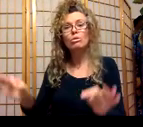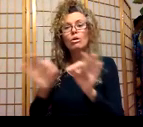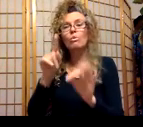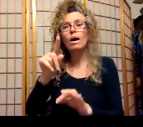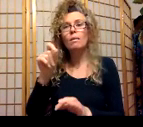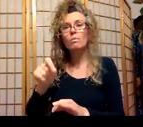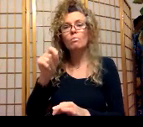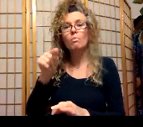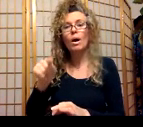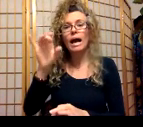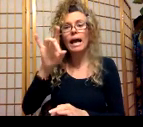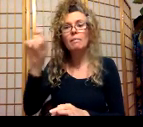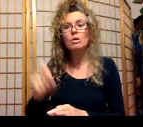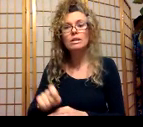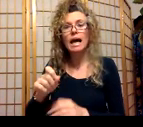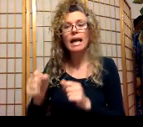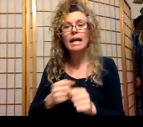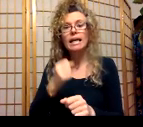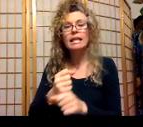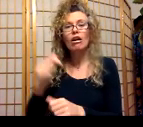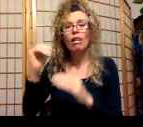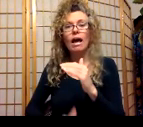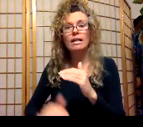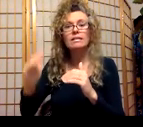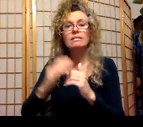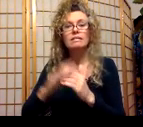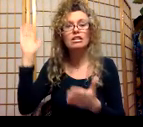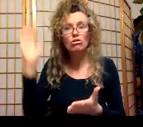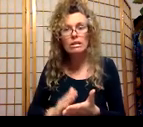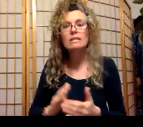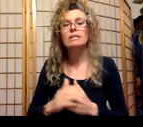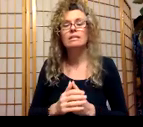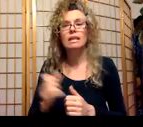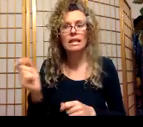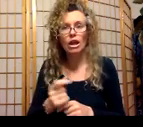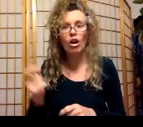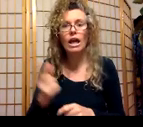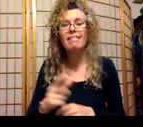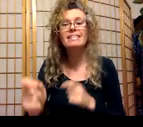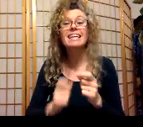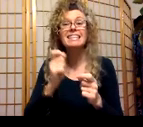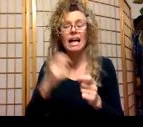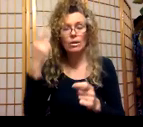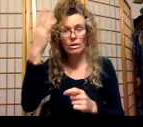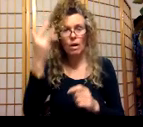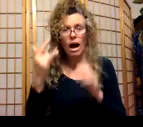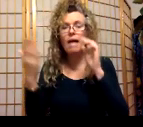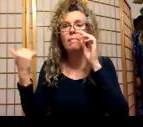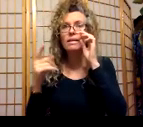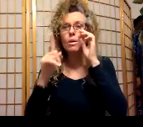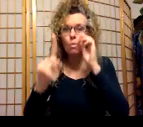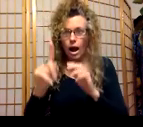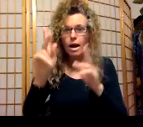1.8% a year less, which decreases our purchasing power yearly. This This is exactly why in the past one